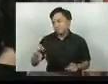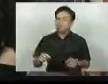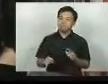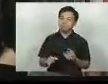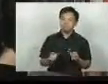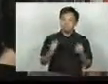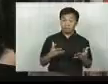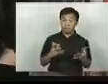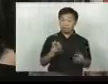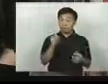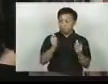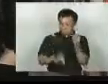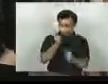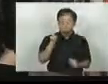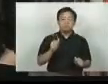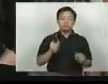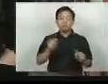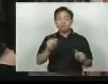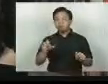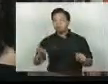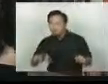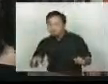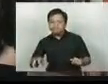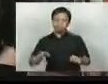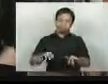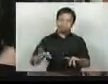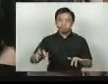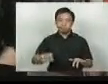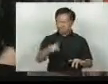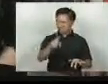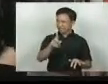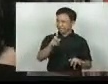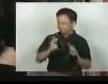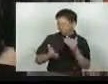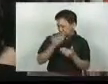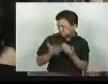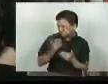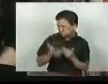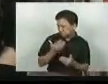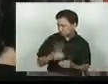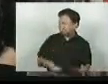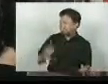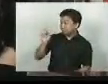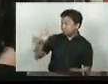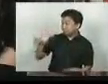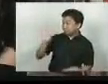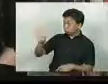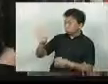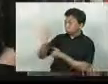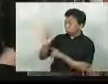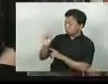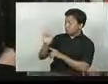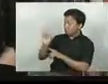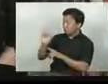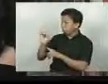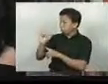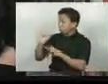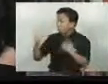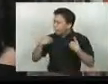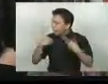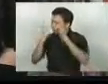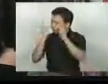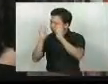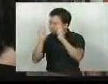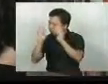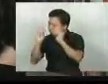point, and do emails at best. Okay. Does MYOB come with a tutorial, or